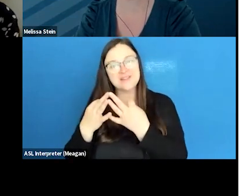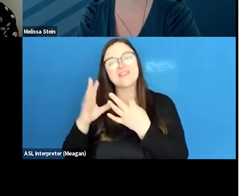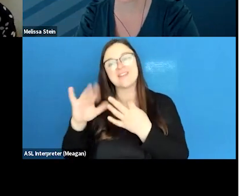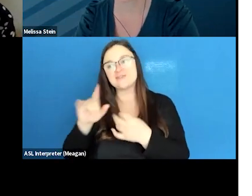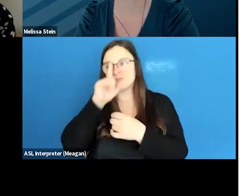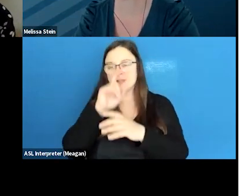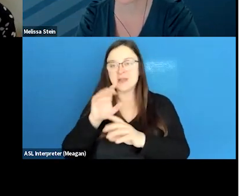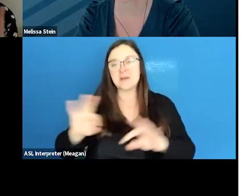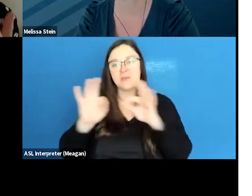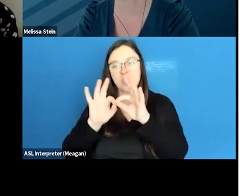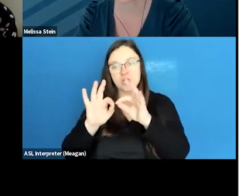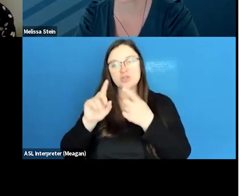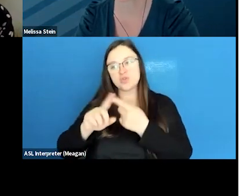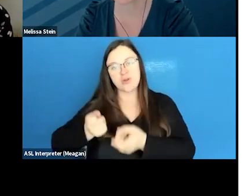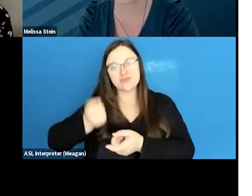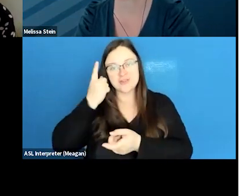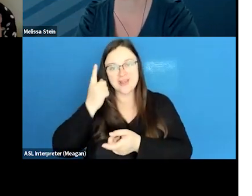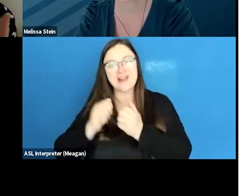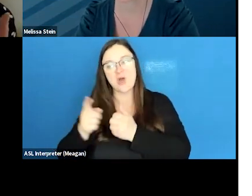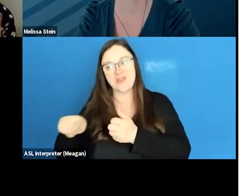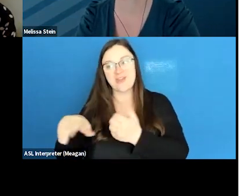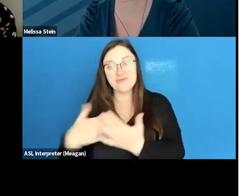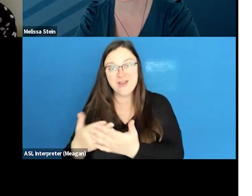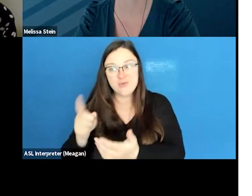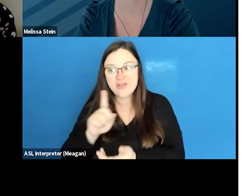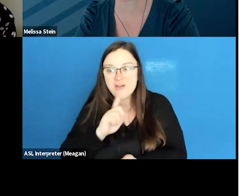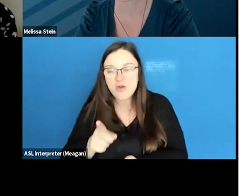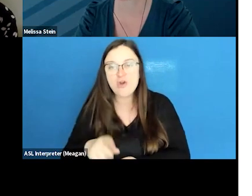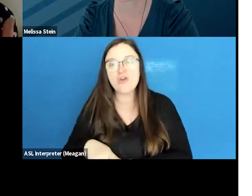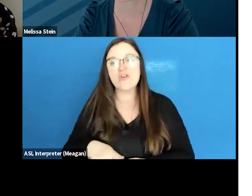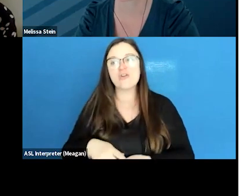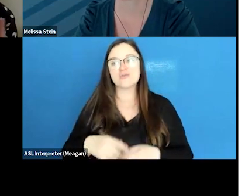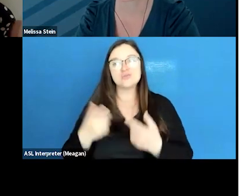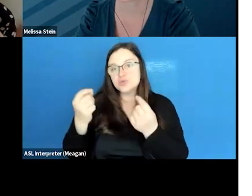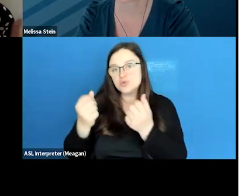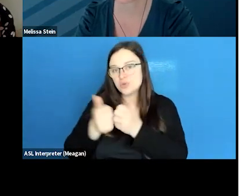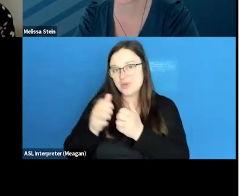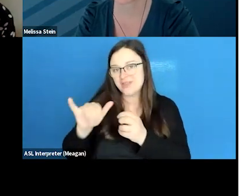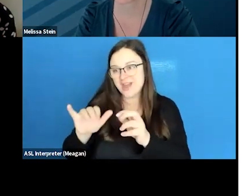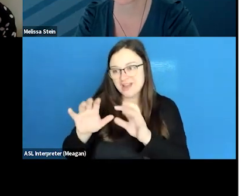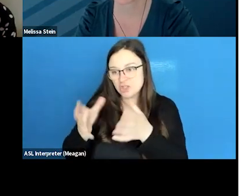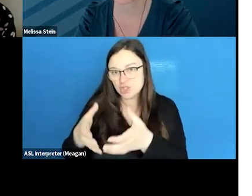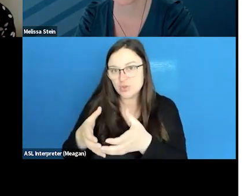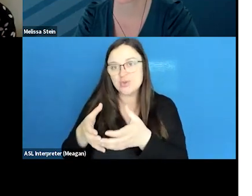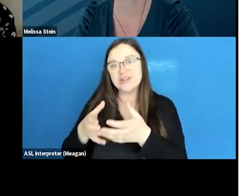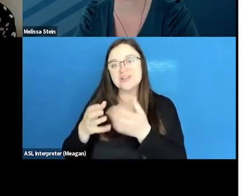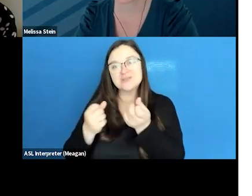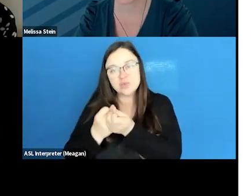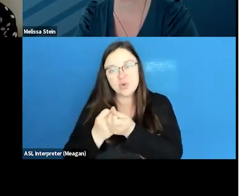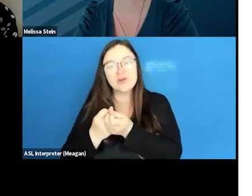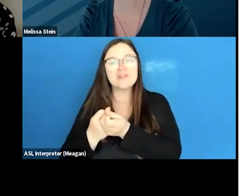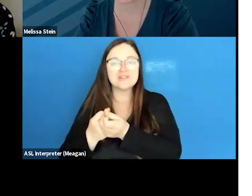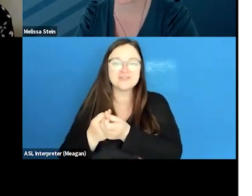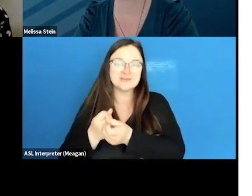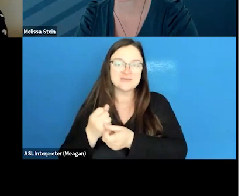for understanding how they got there, where they're going with that unit, the support and types of feedback loops that they're engaged in with